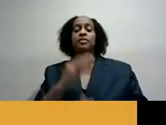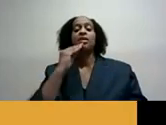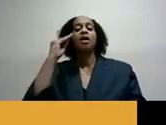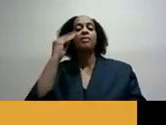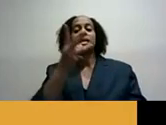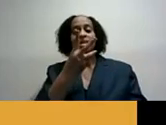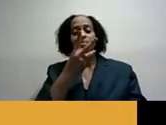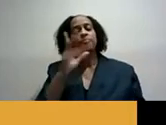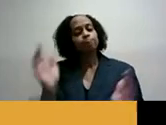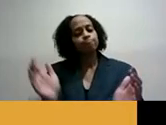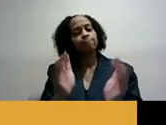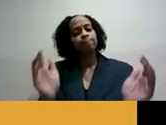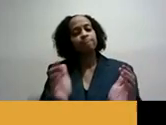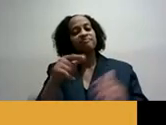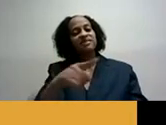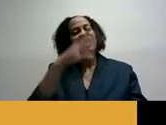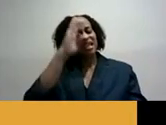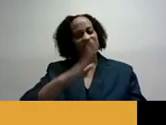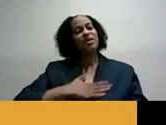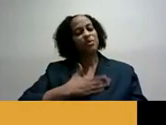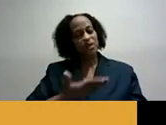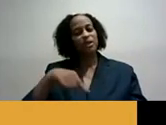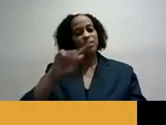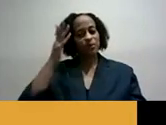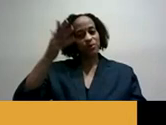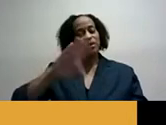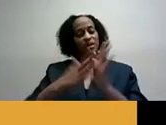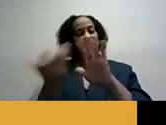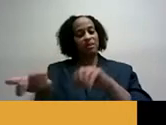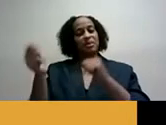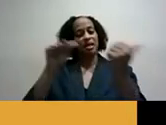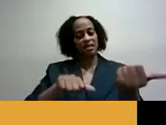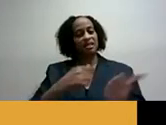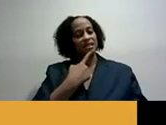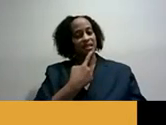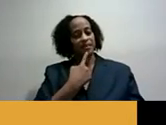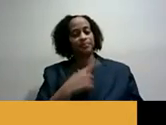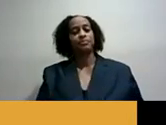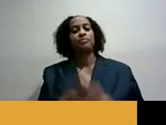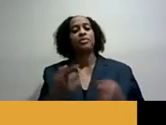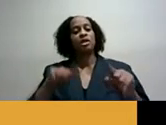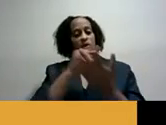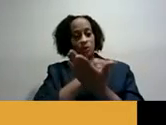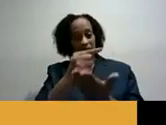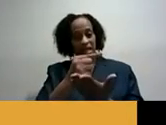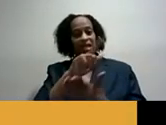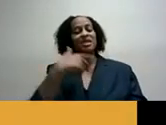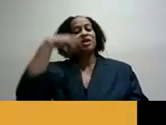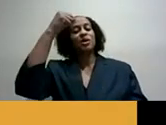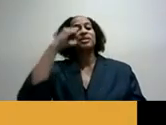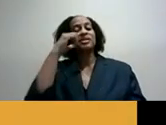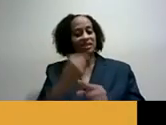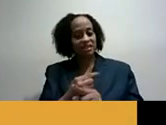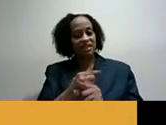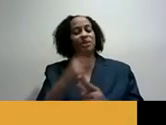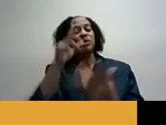mom encouraged him. "God willing, you will get baptized," she said. During the week, his older sister